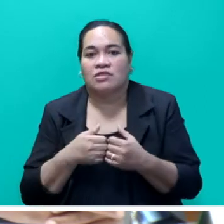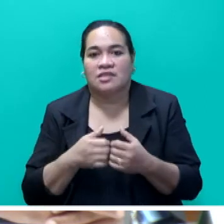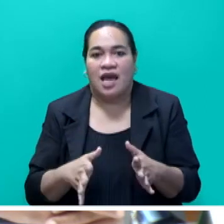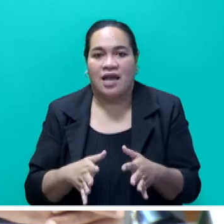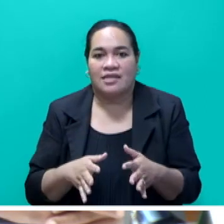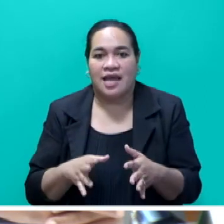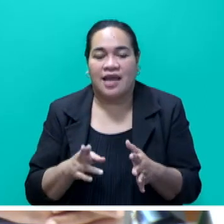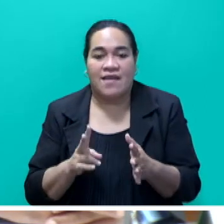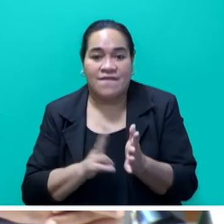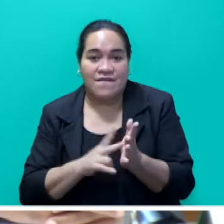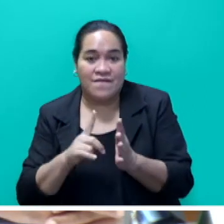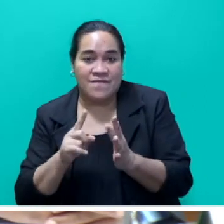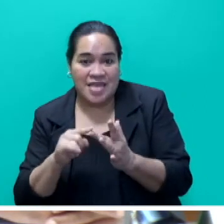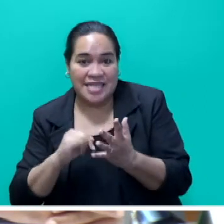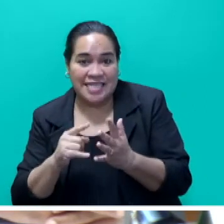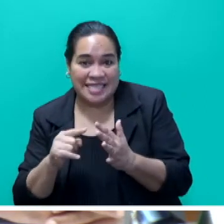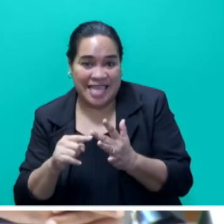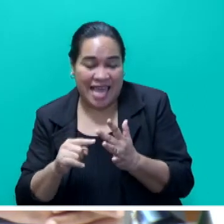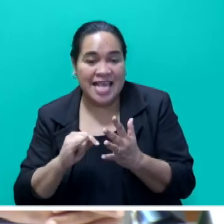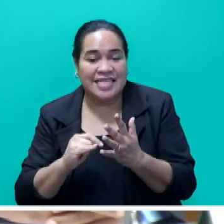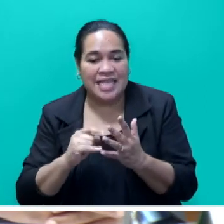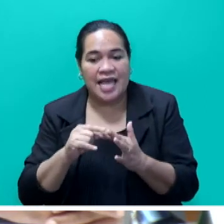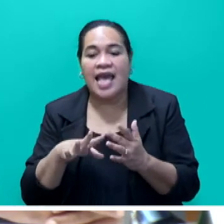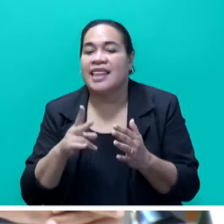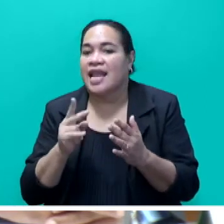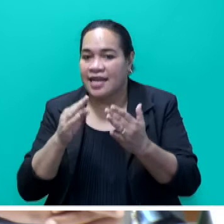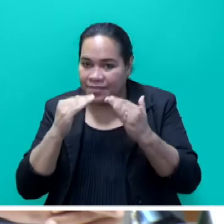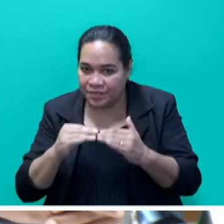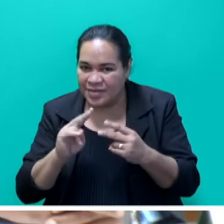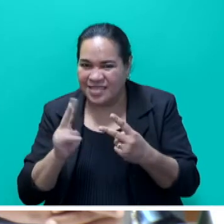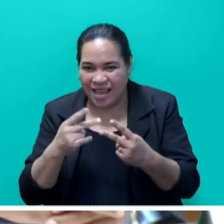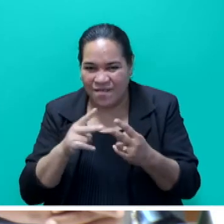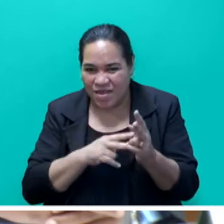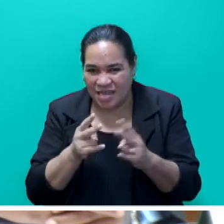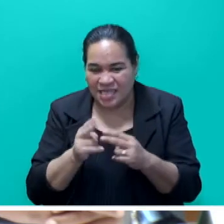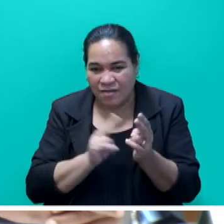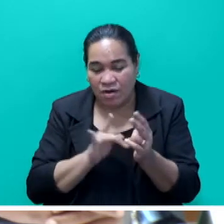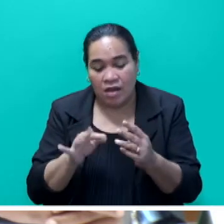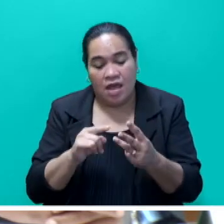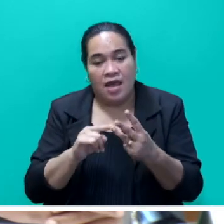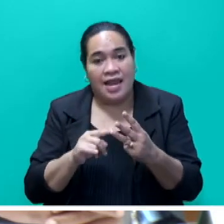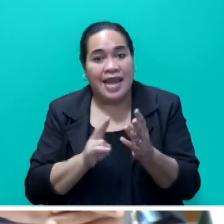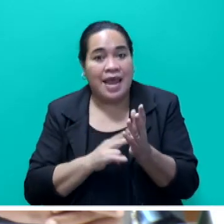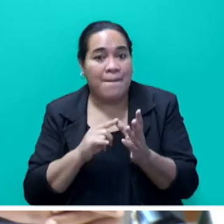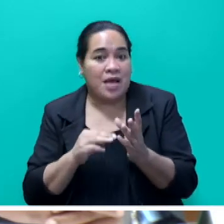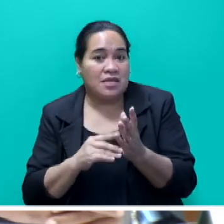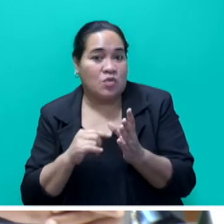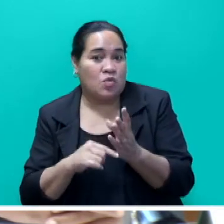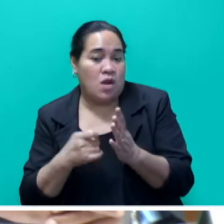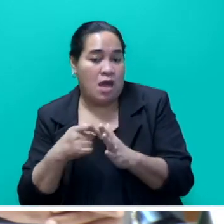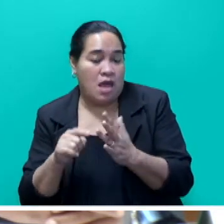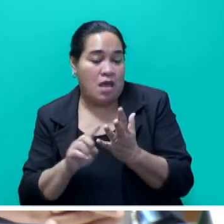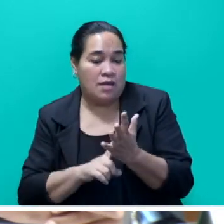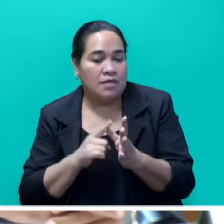Vesese. Then we will go to Navalau. We're about to start in Namatukula. Maybe next week we will do